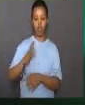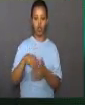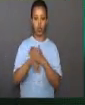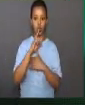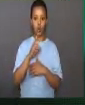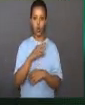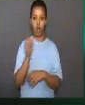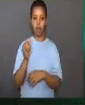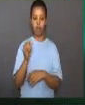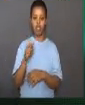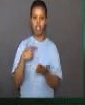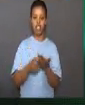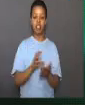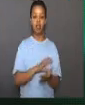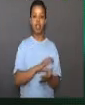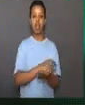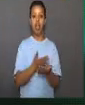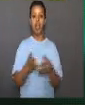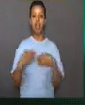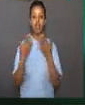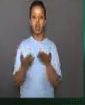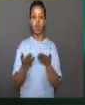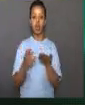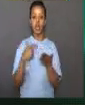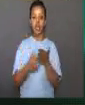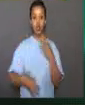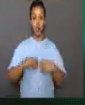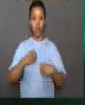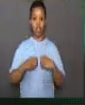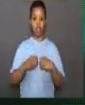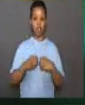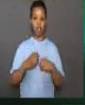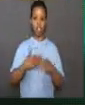to support or protect the organism.